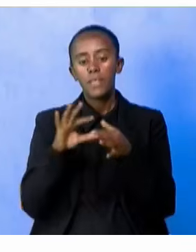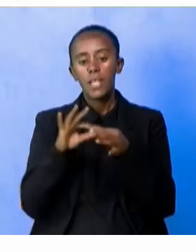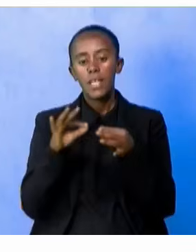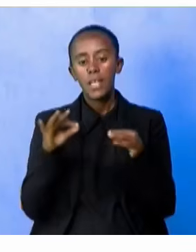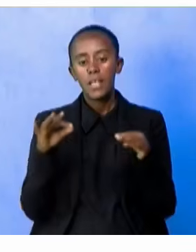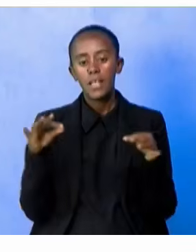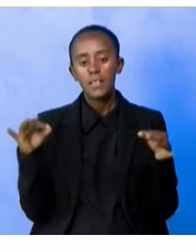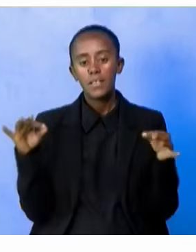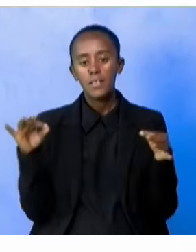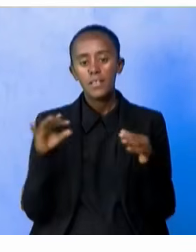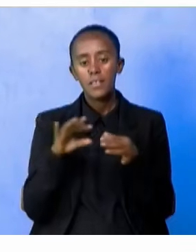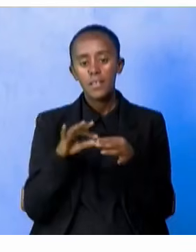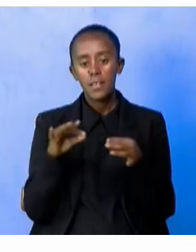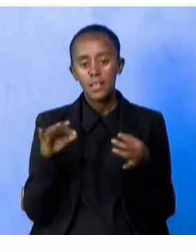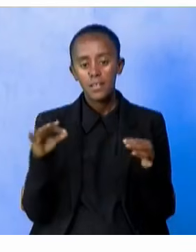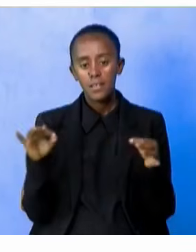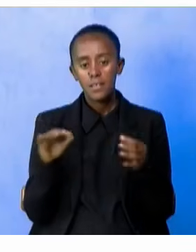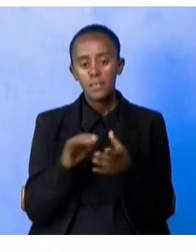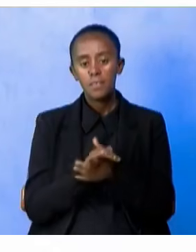sentences